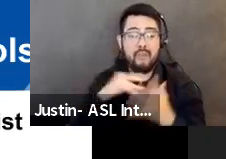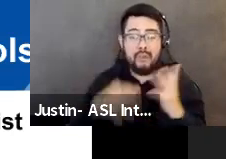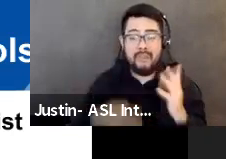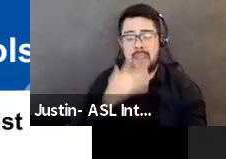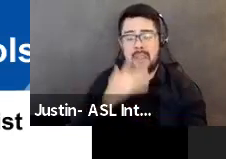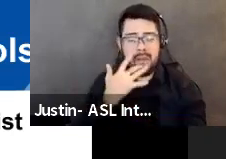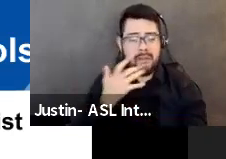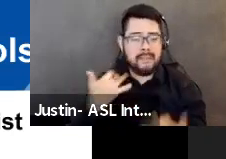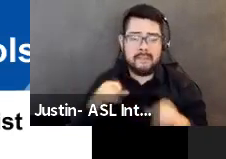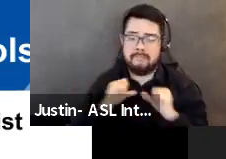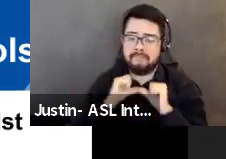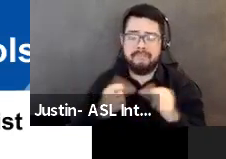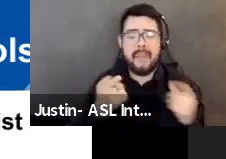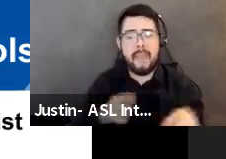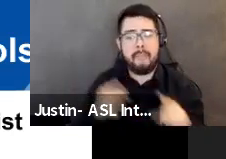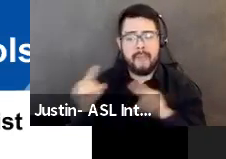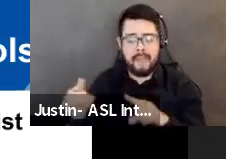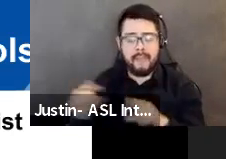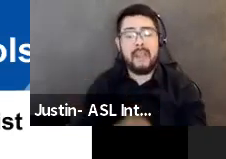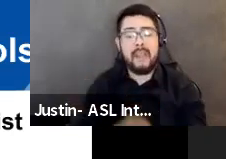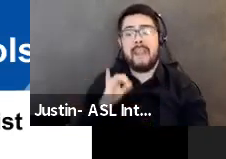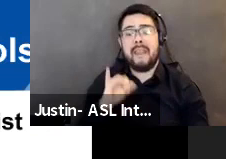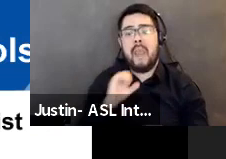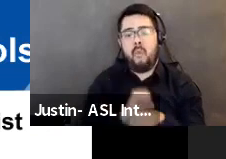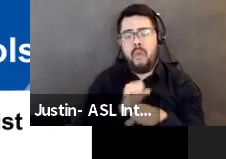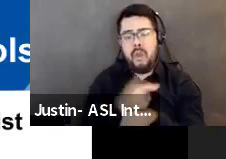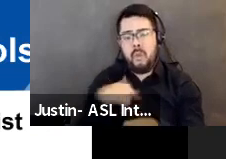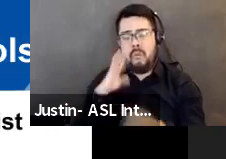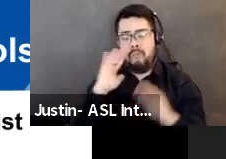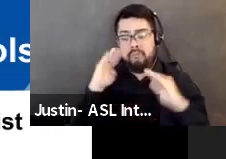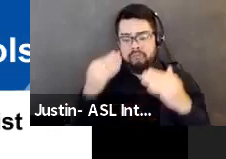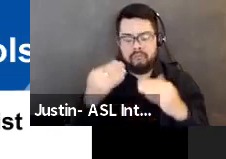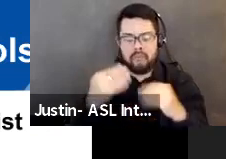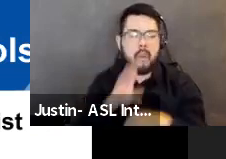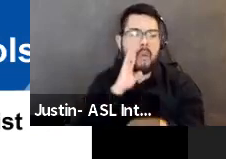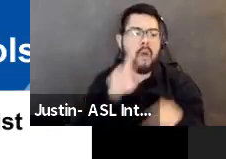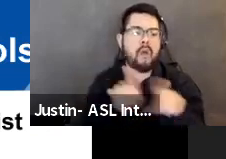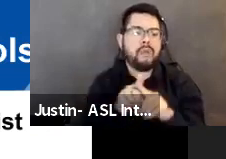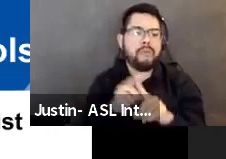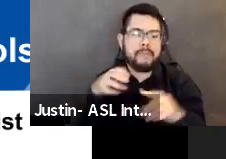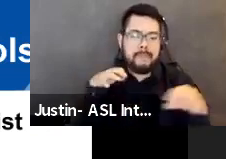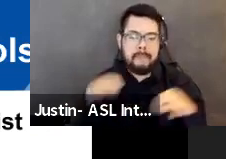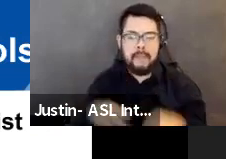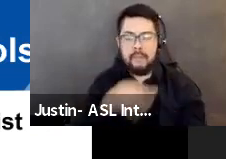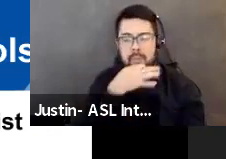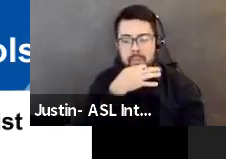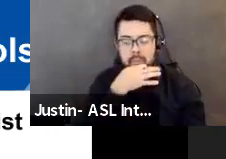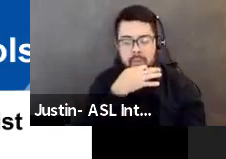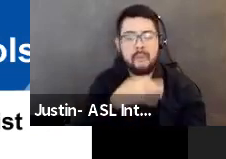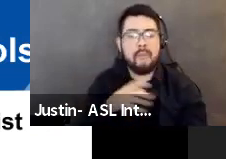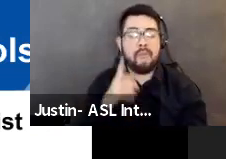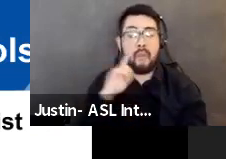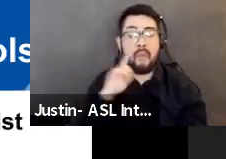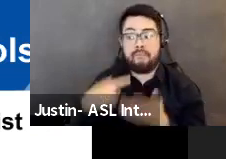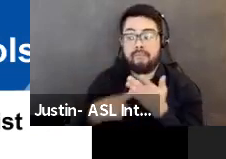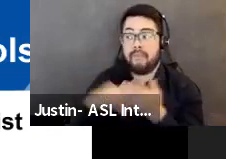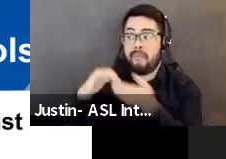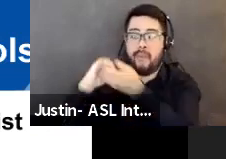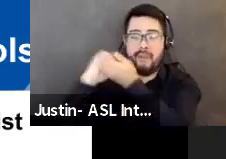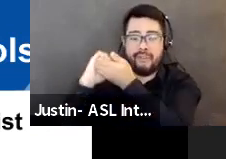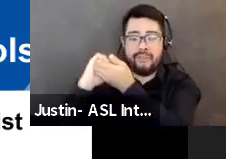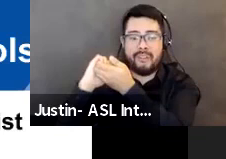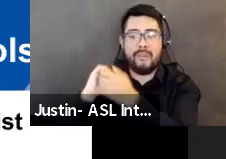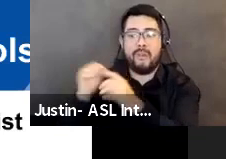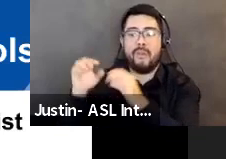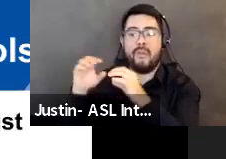is the work that we're going to be doing and i'll talk a little bit about that in a minute um we talk about our partnerships in working with the